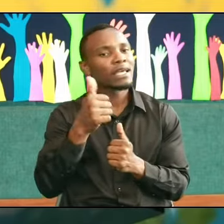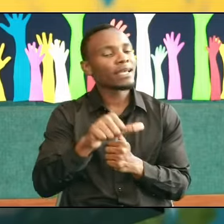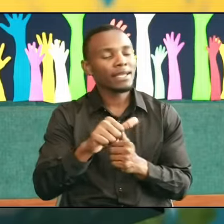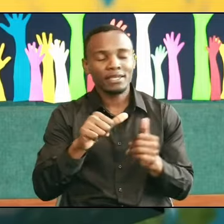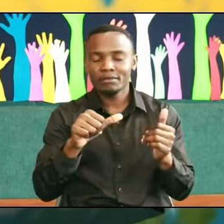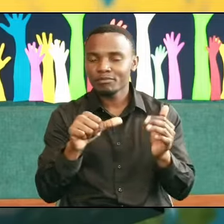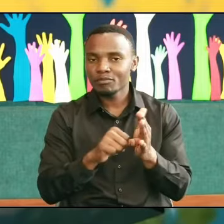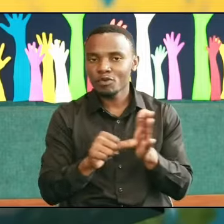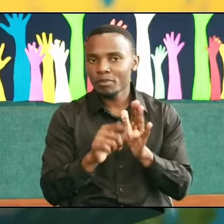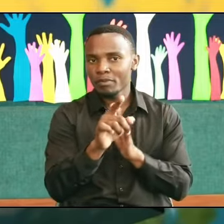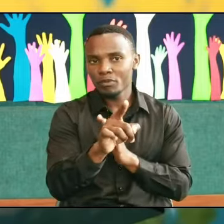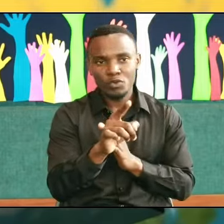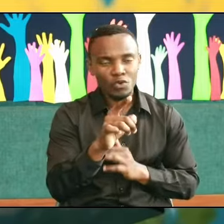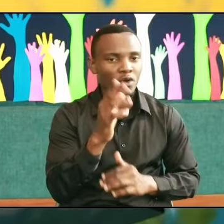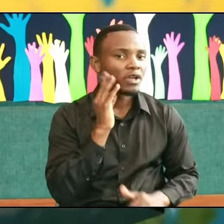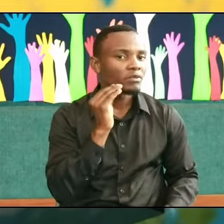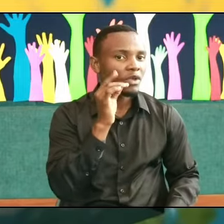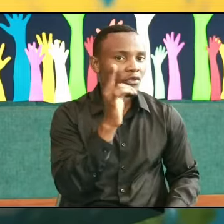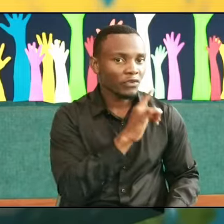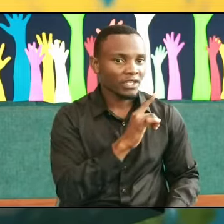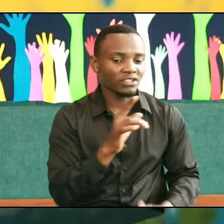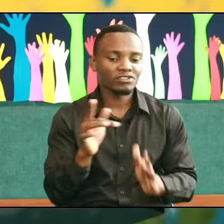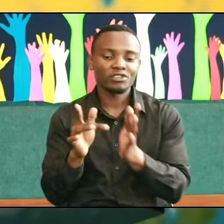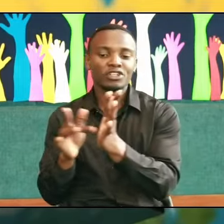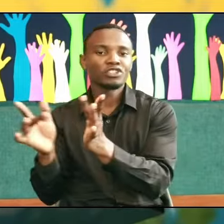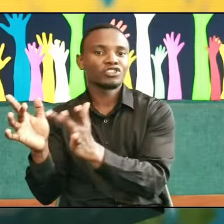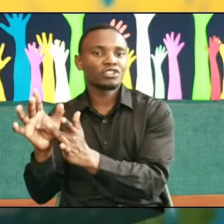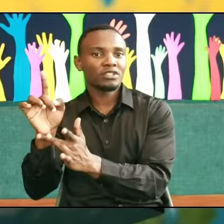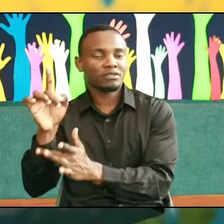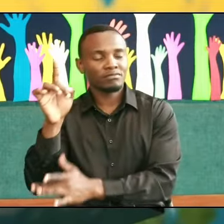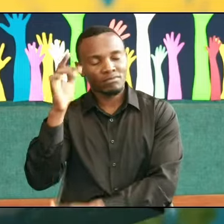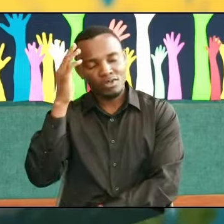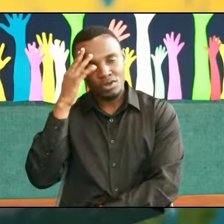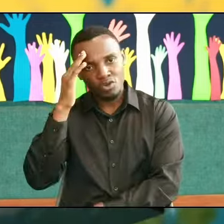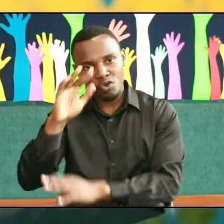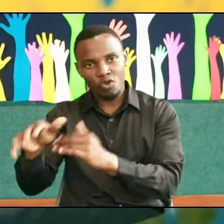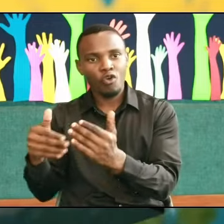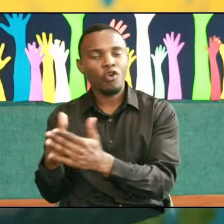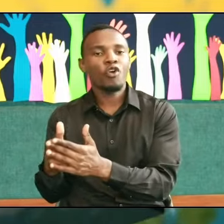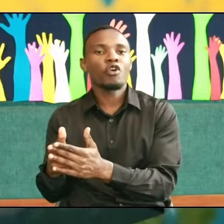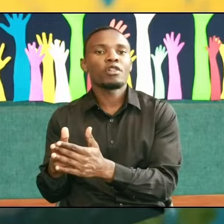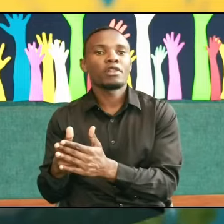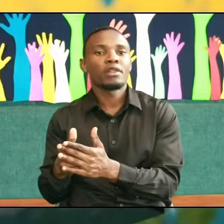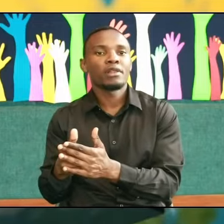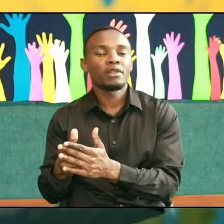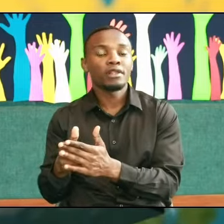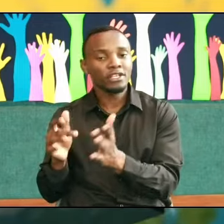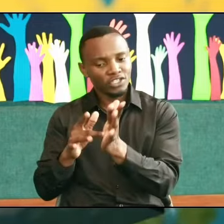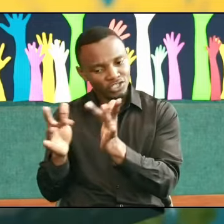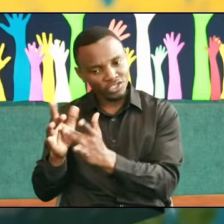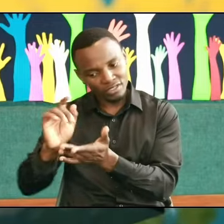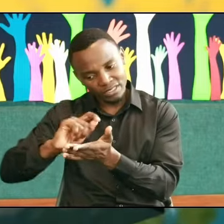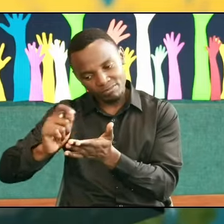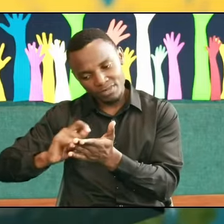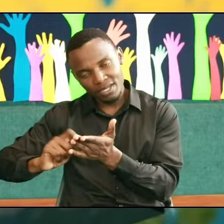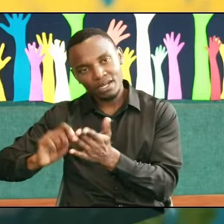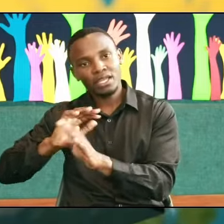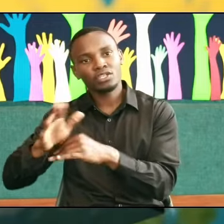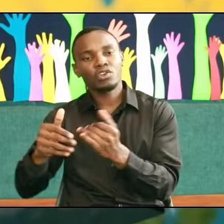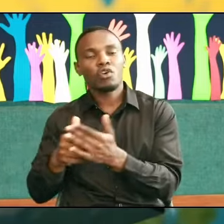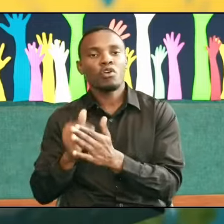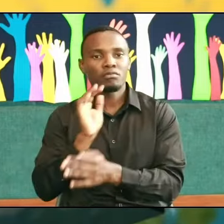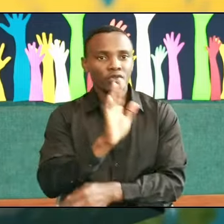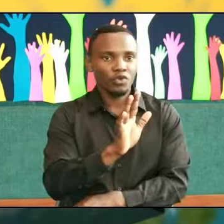through, Jesus has numbered all the troubles. They are written. He knows what you go